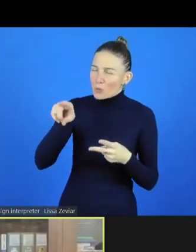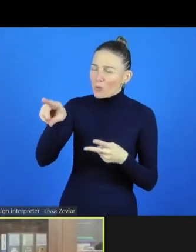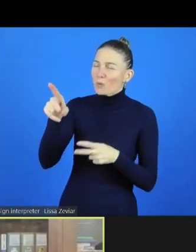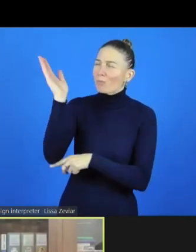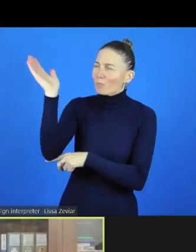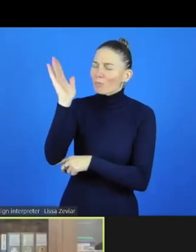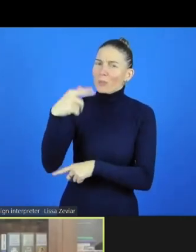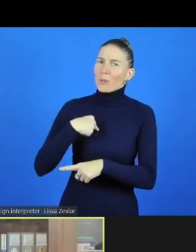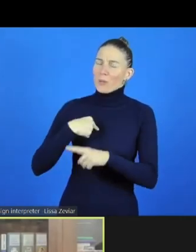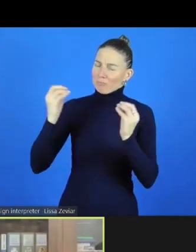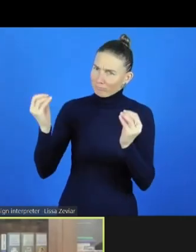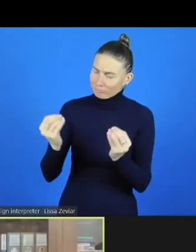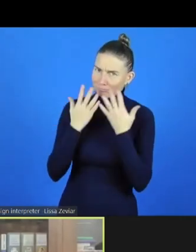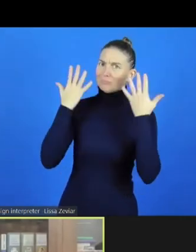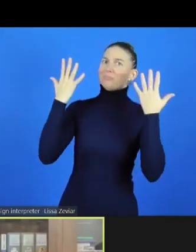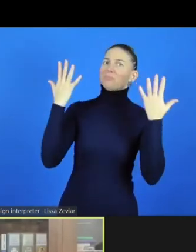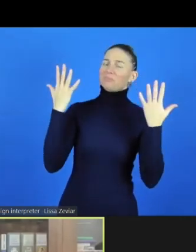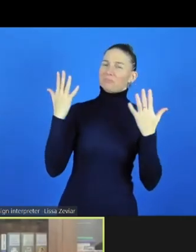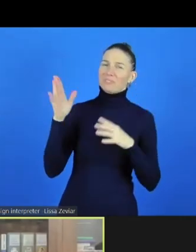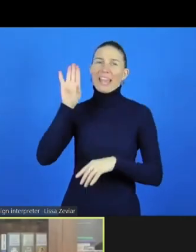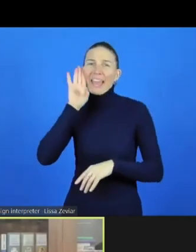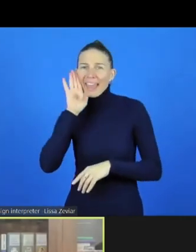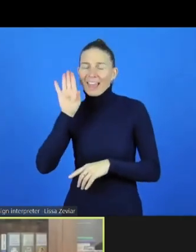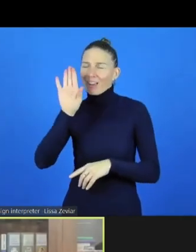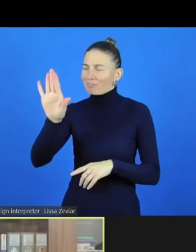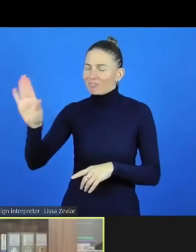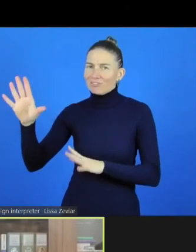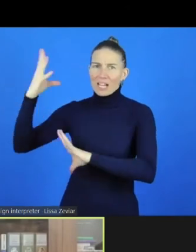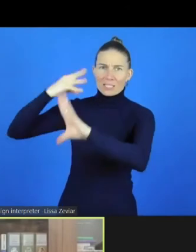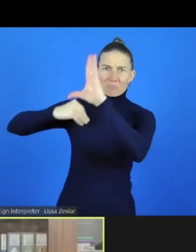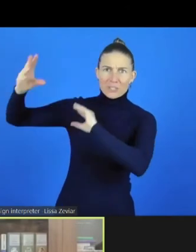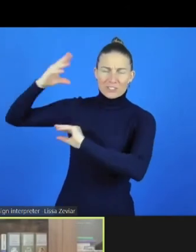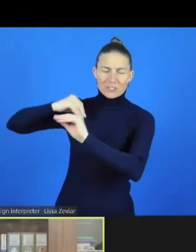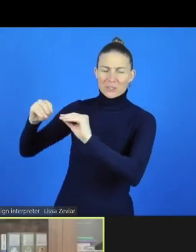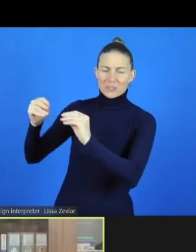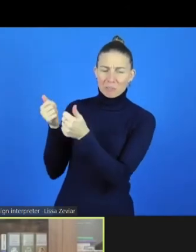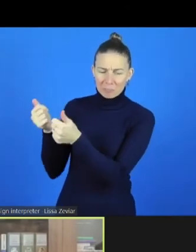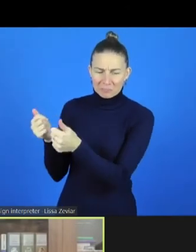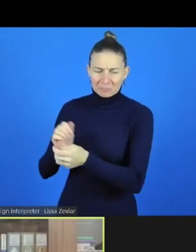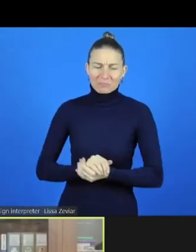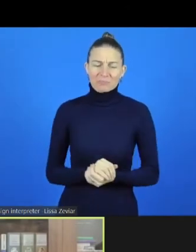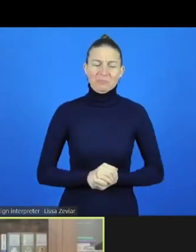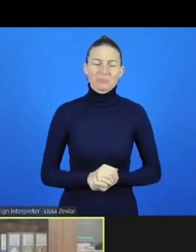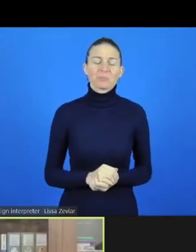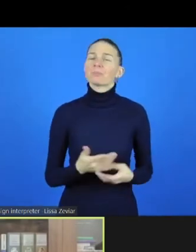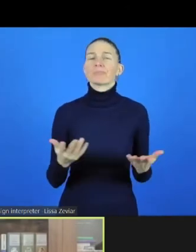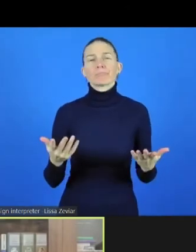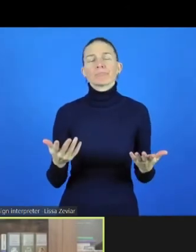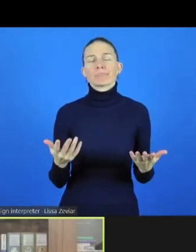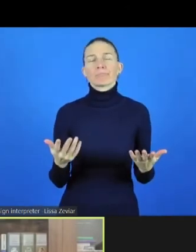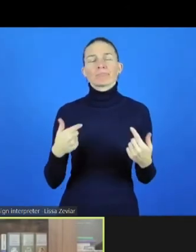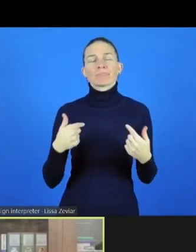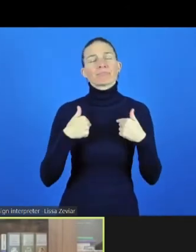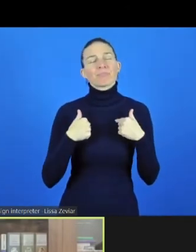me to be hearing from the experience that they bring in. So I really feel that businesses that will thrive in the